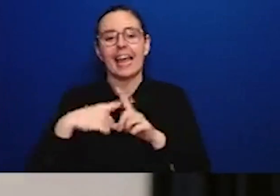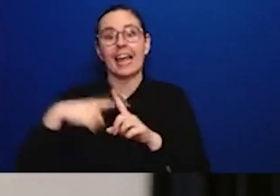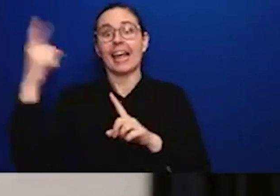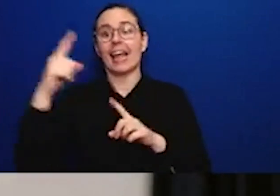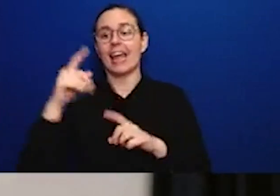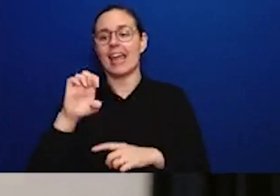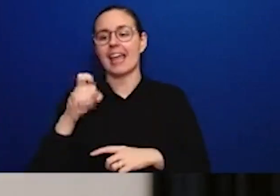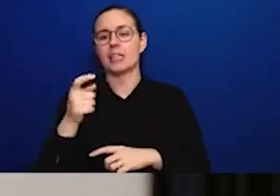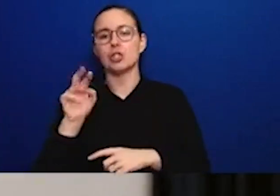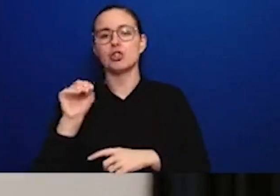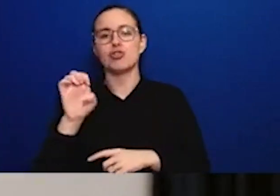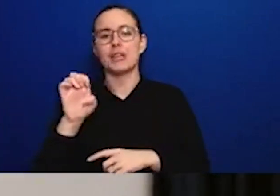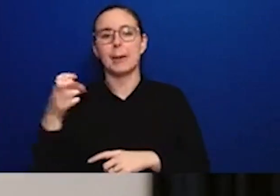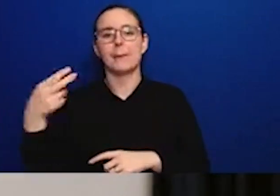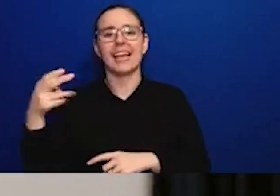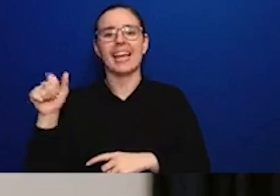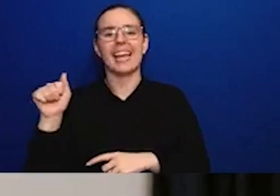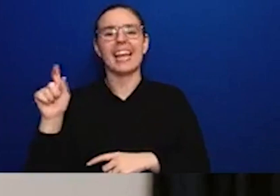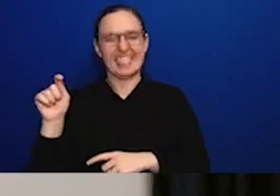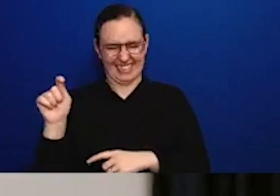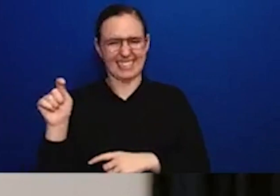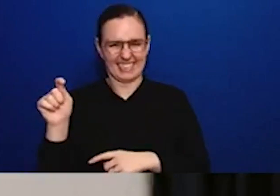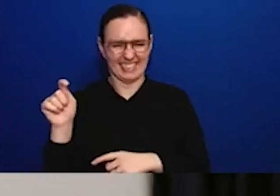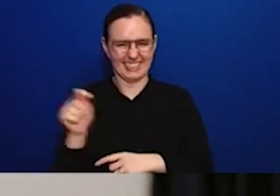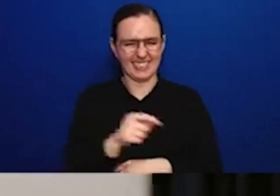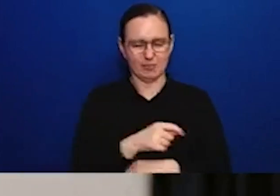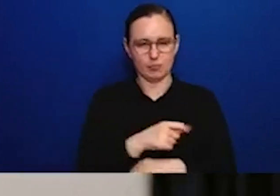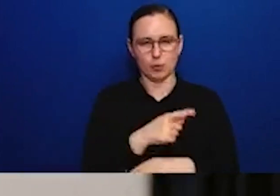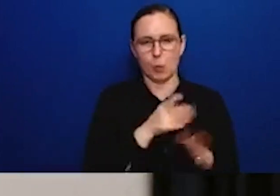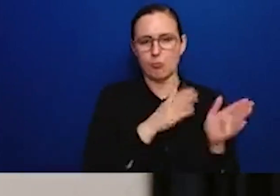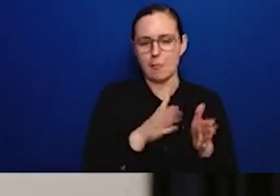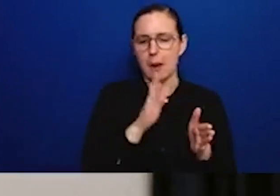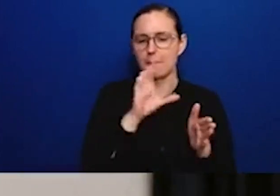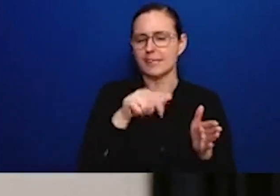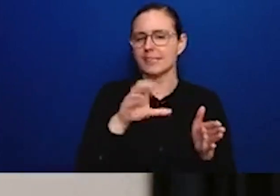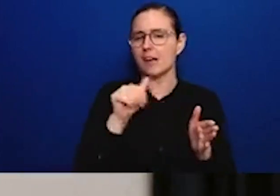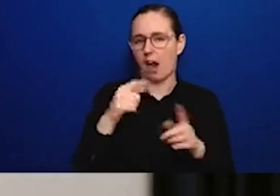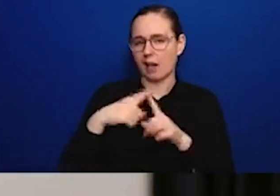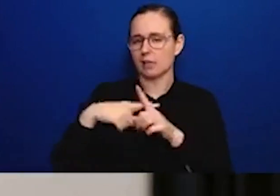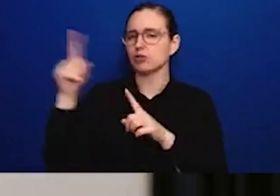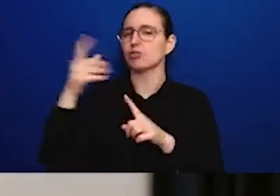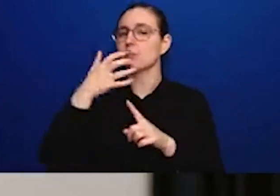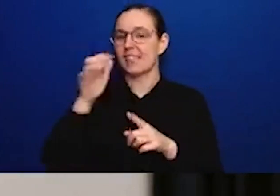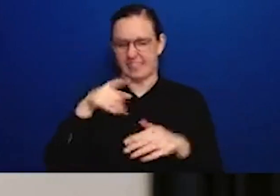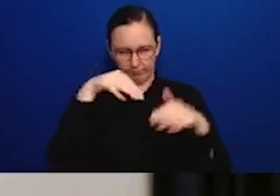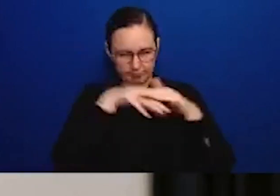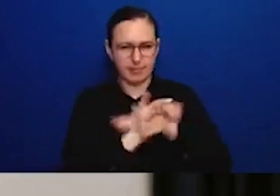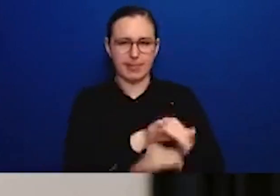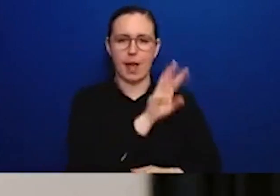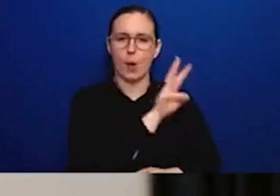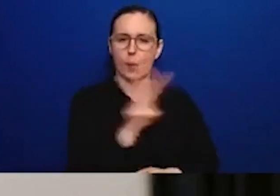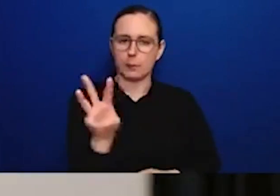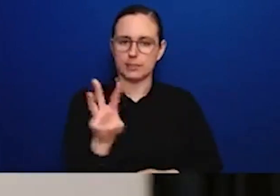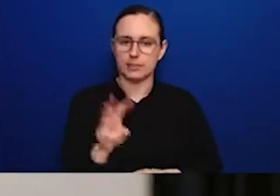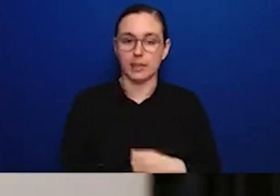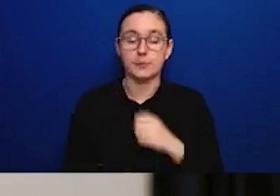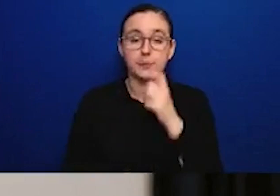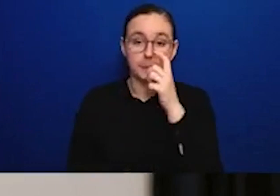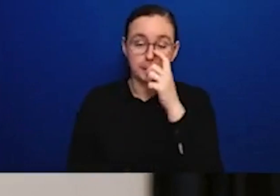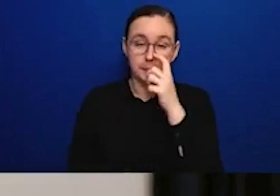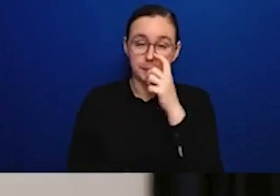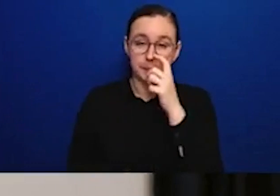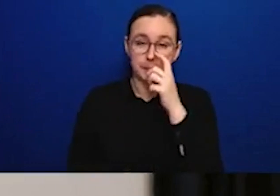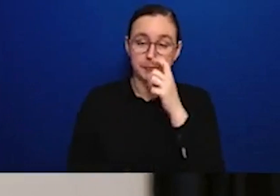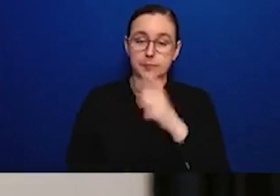property. Check your flooding insurance coverage. While residential flood insurance can be limited in higher risk areas, insurance